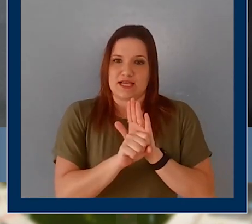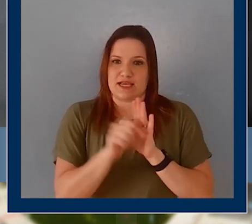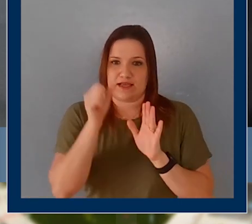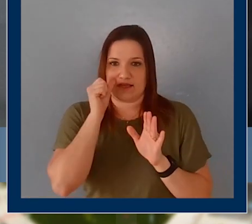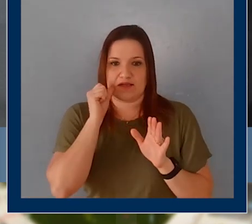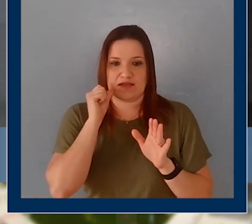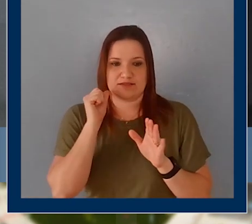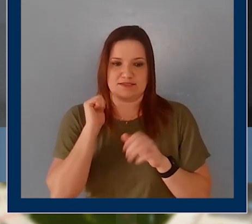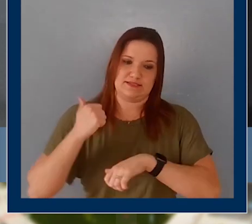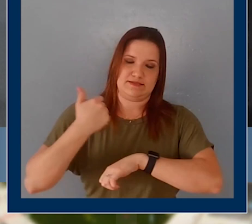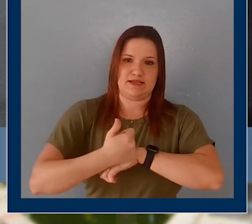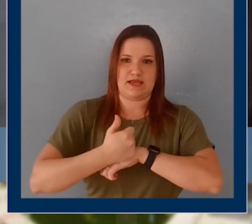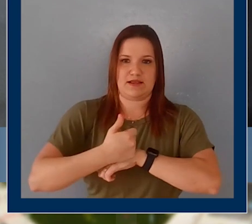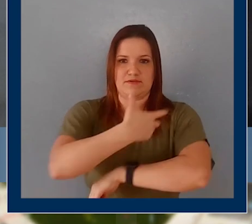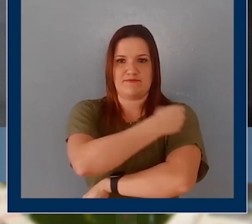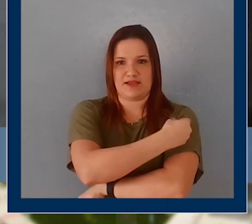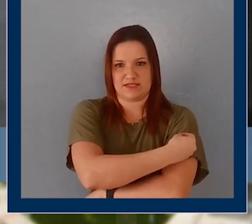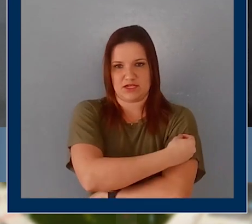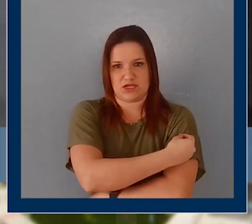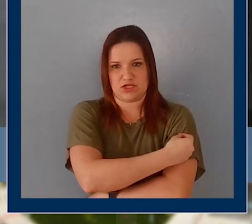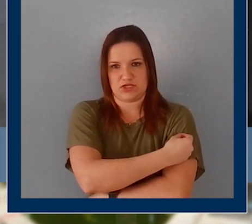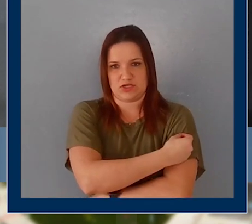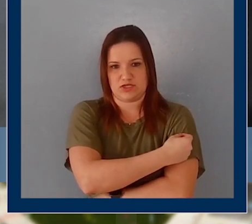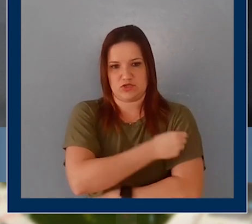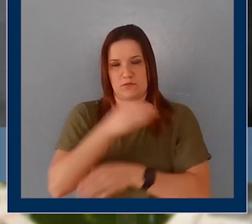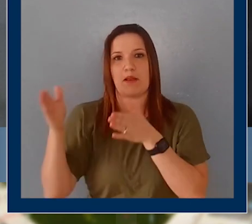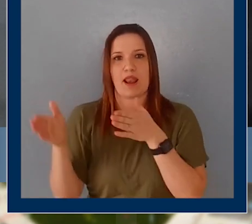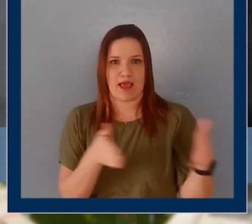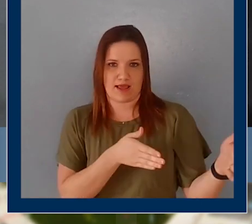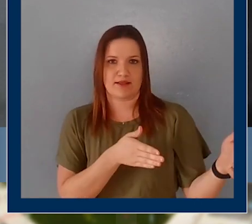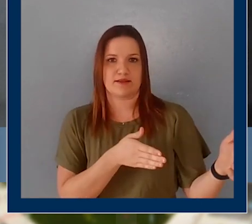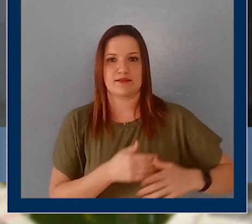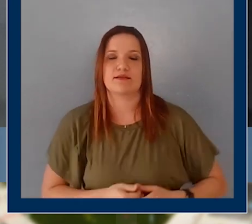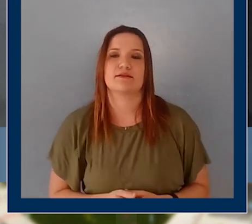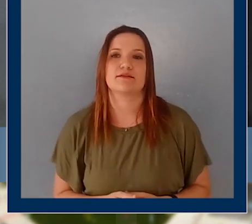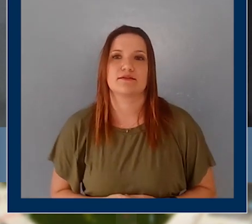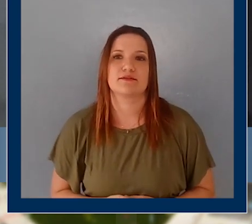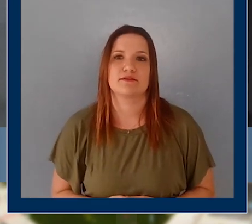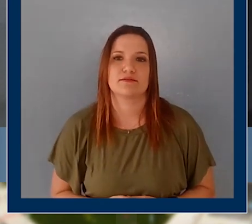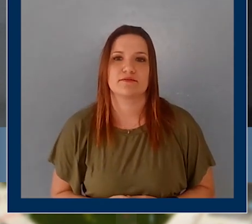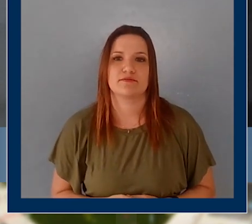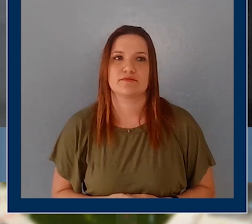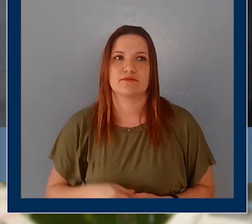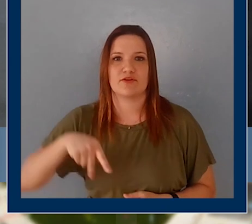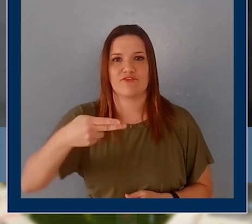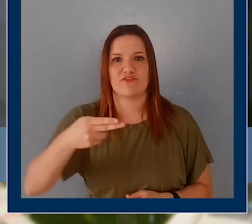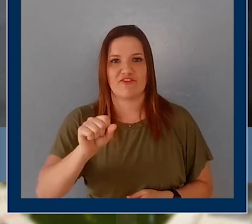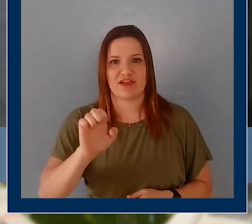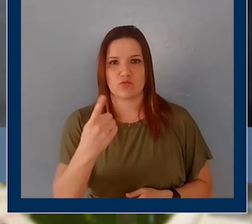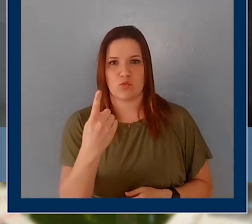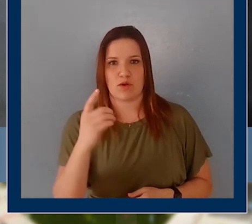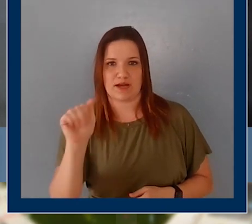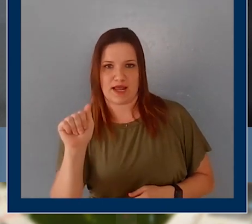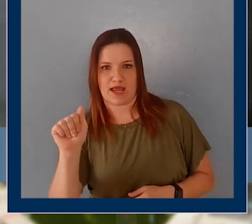celebrating that they got vaccinated today, and then others very angry, that they can't get vaccinated. So